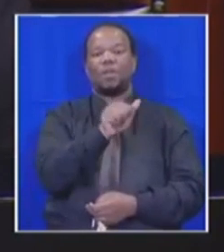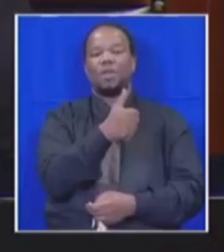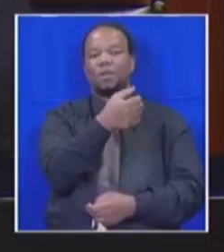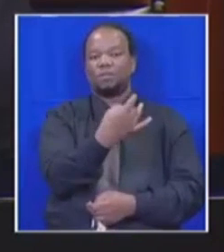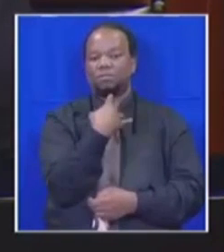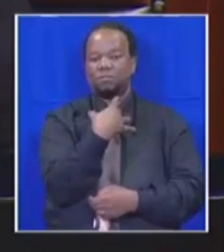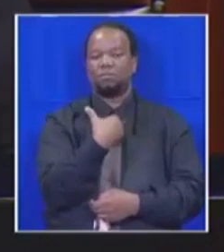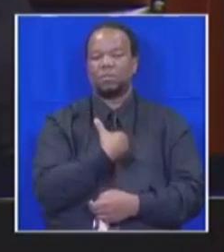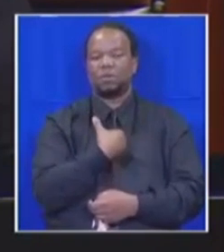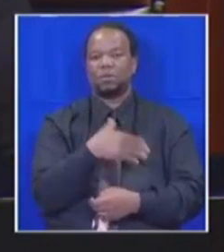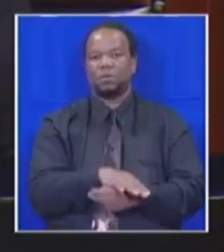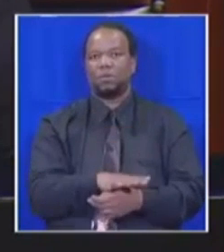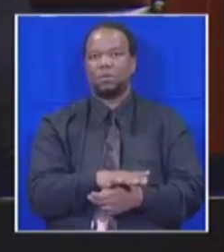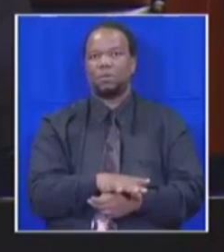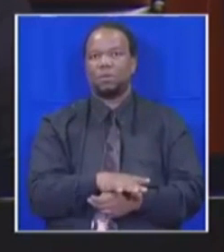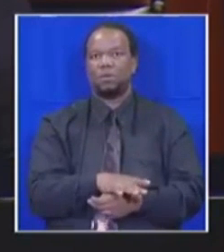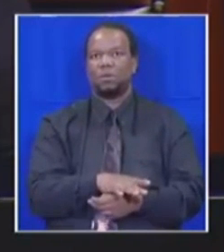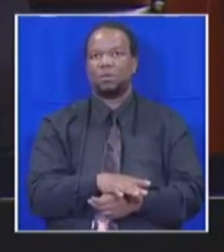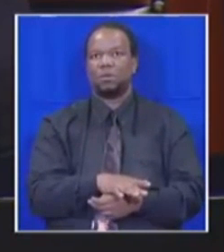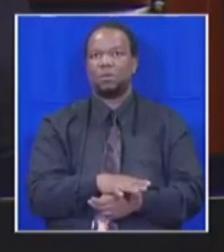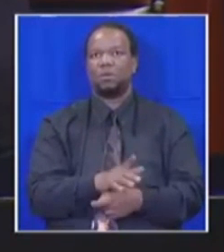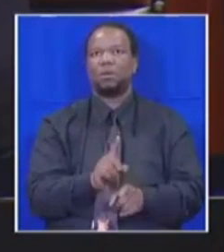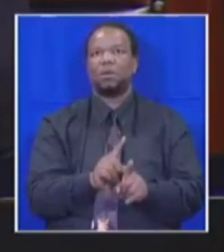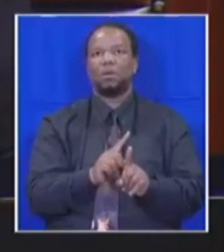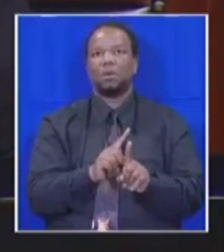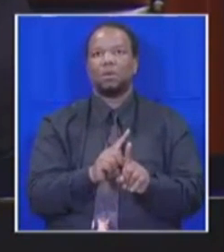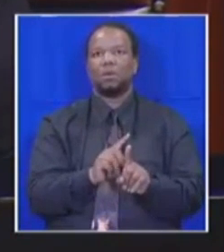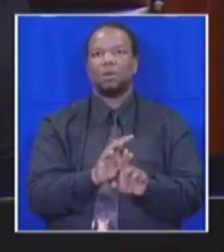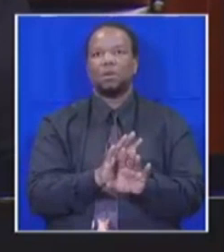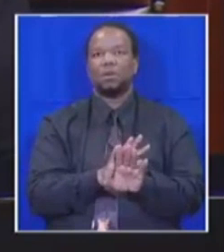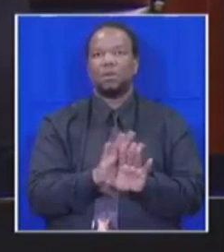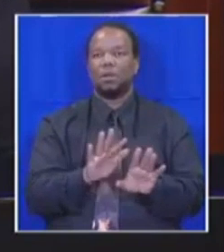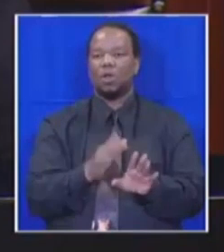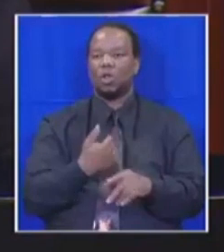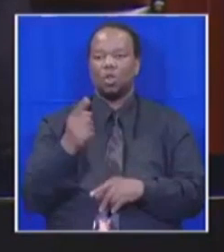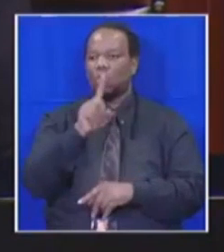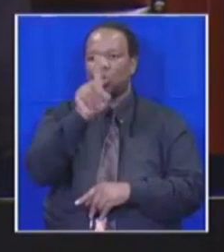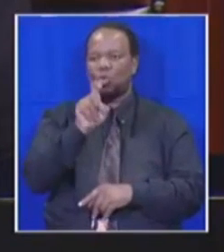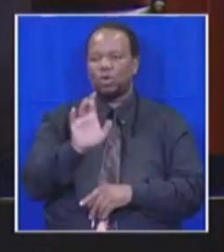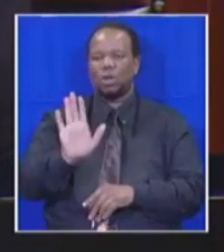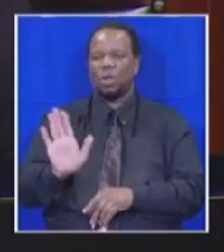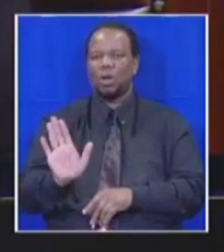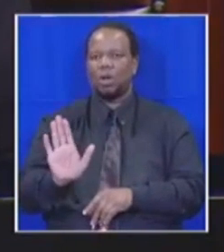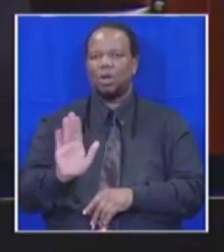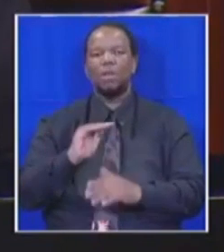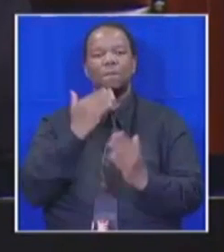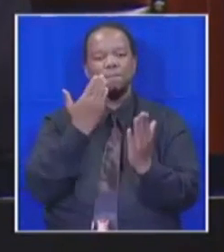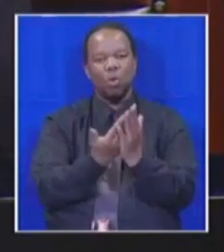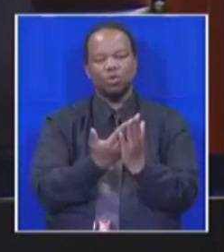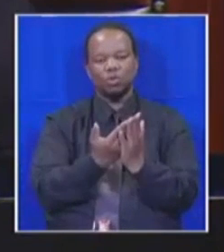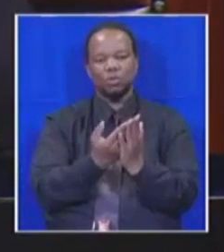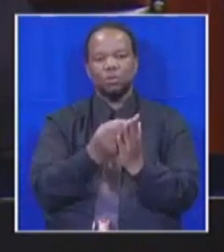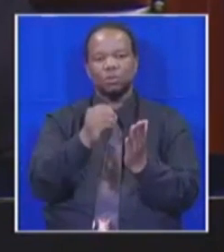who says, let's go where we have been. Let's not put the question. This is a motions without